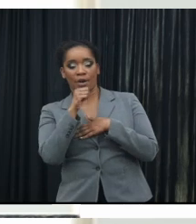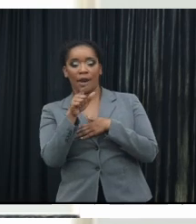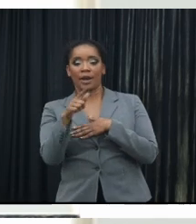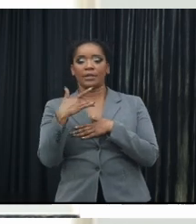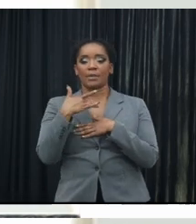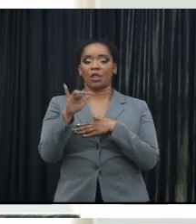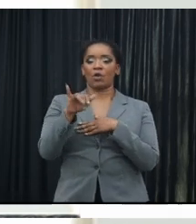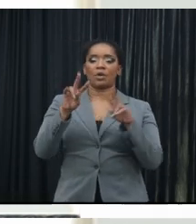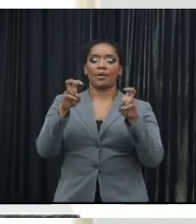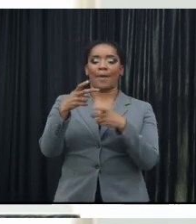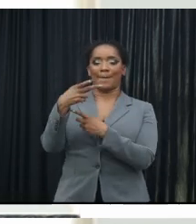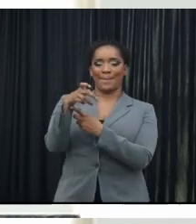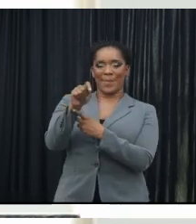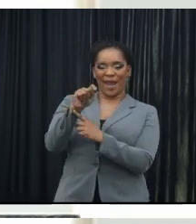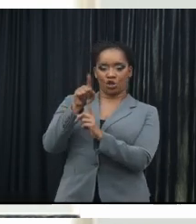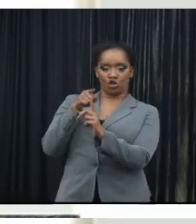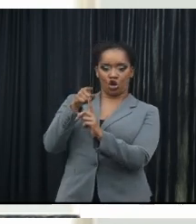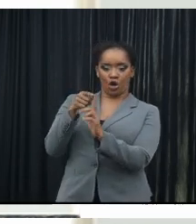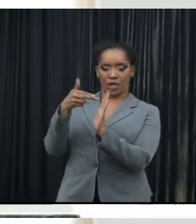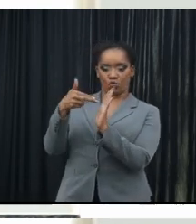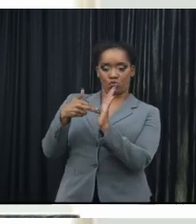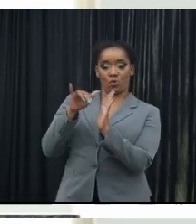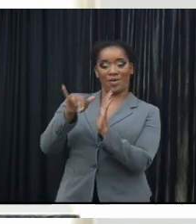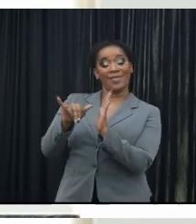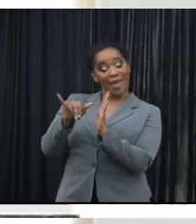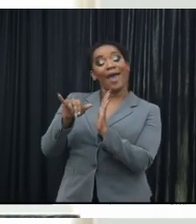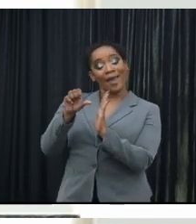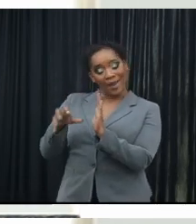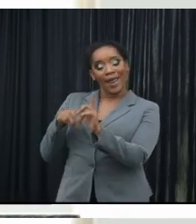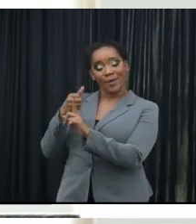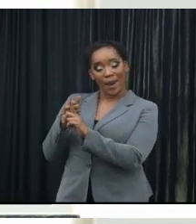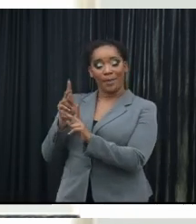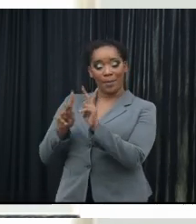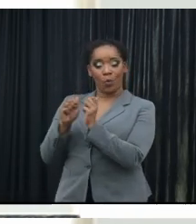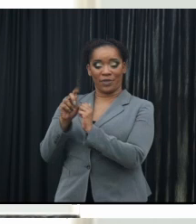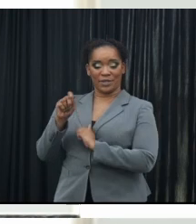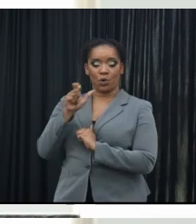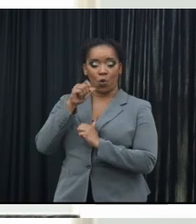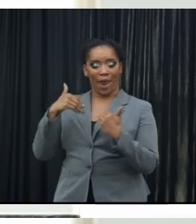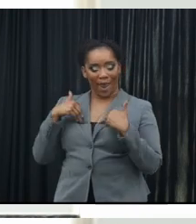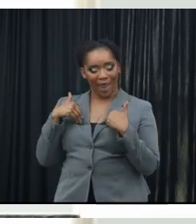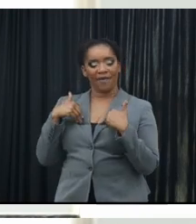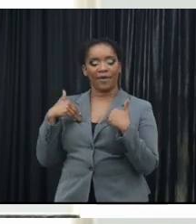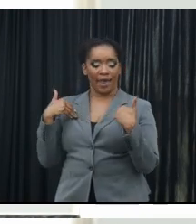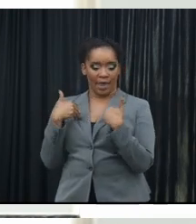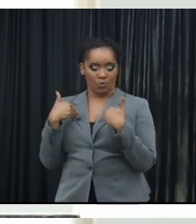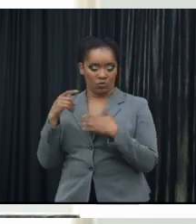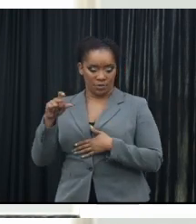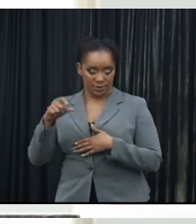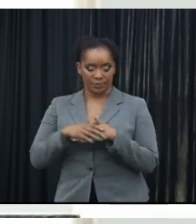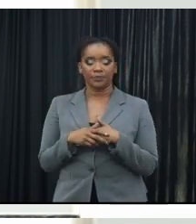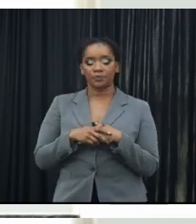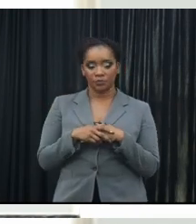pet-targeted rules that then impact individuals with disabilities who have a need of an animal of some kind. So then an accommodation request